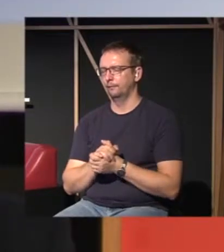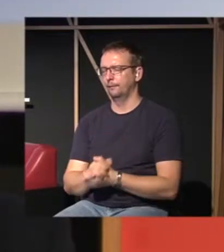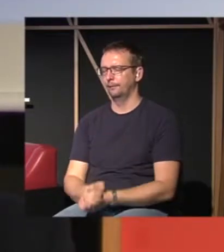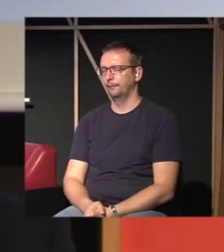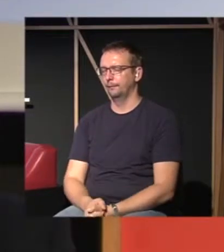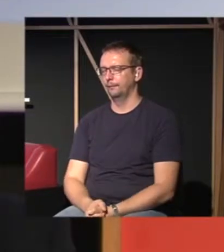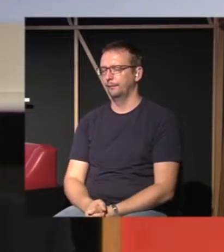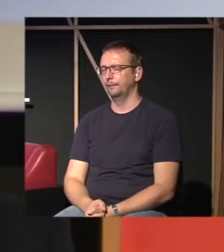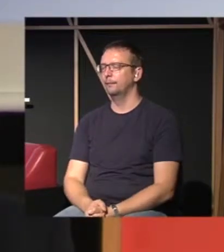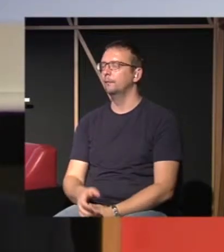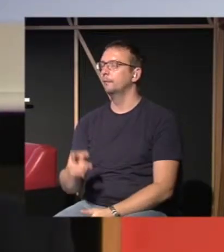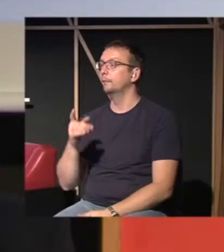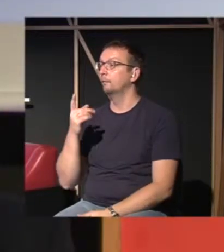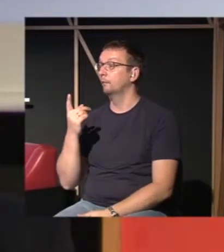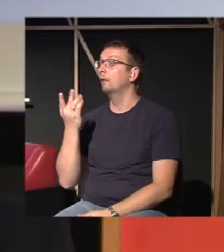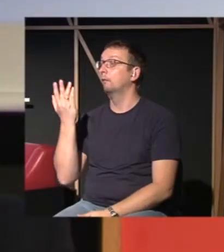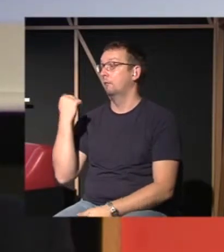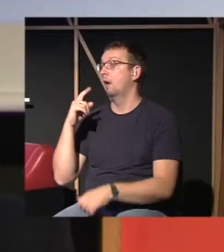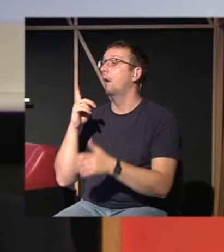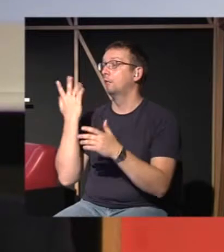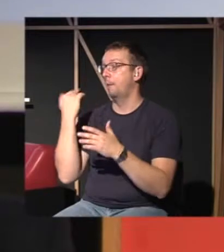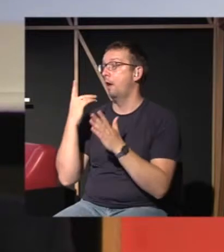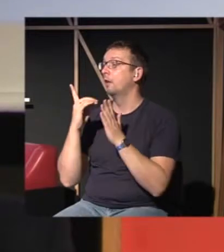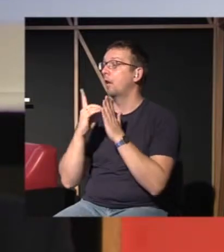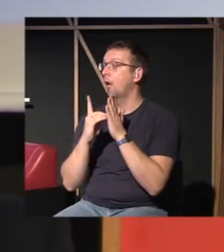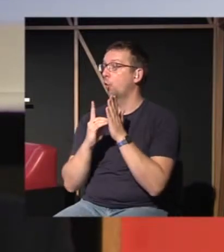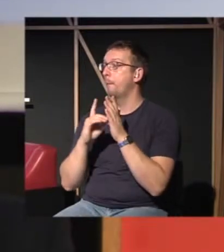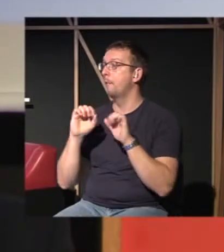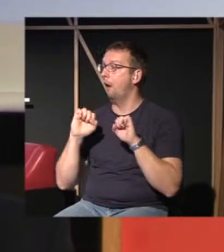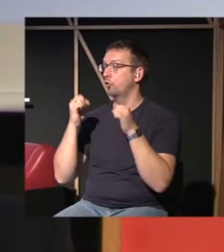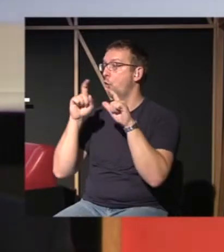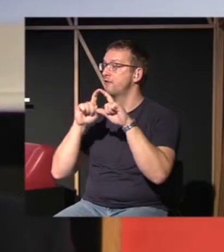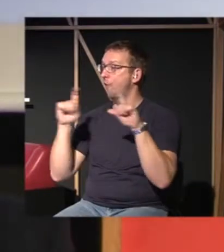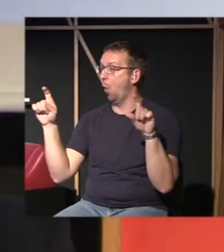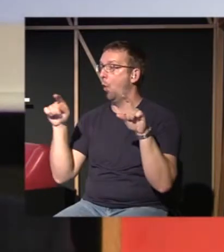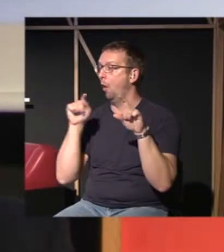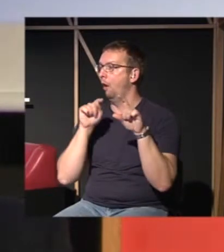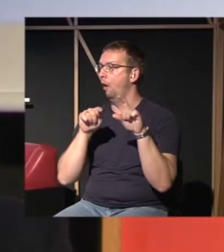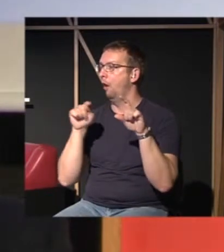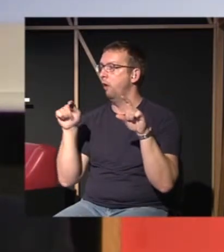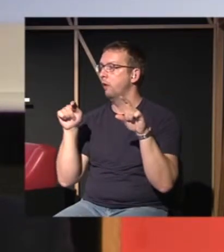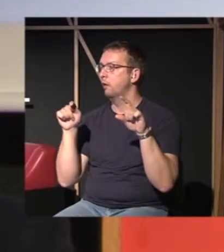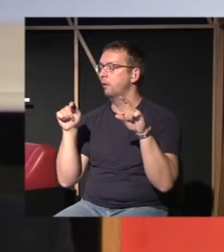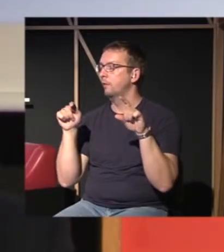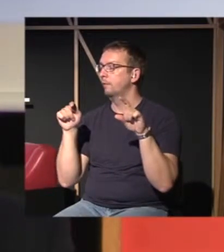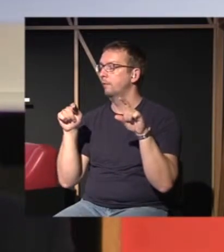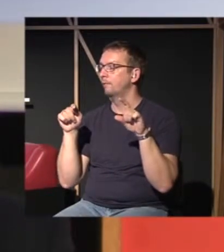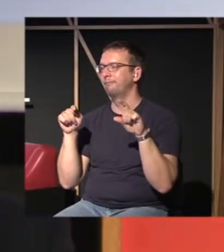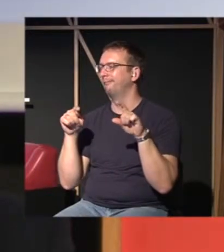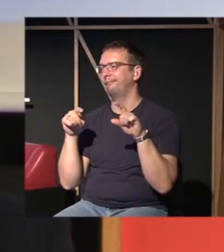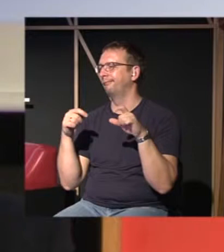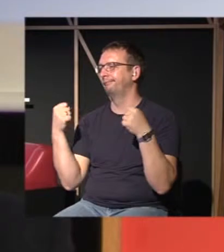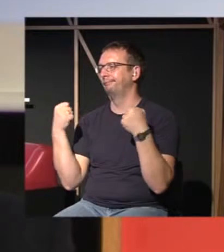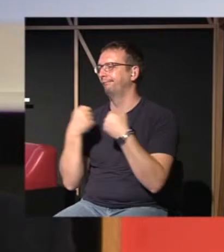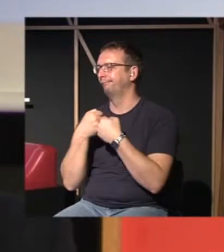event was to go ahead, the match was postponed 48 hours before because we had a massive snowfall. So the pitch was under 1.5 feet